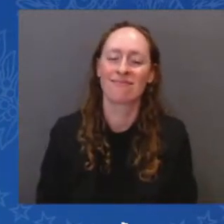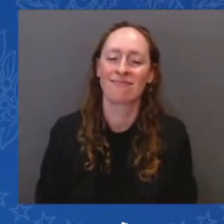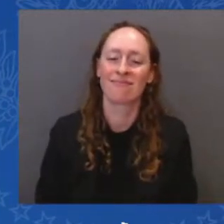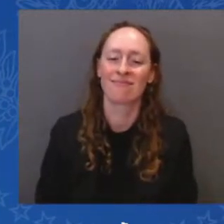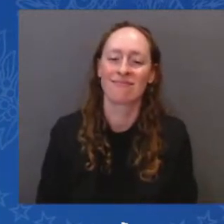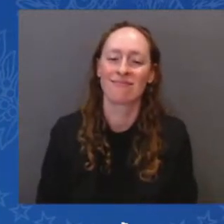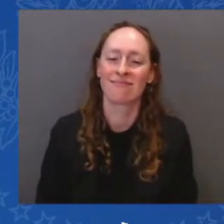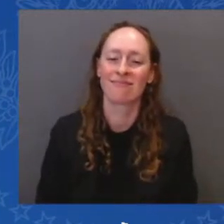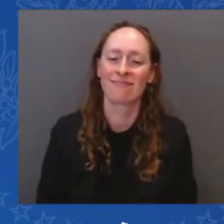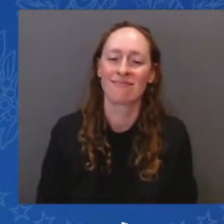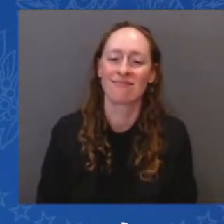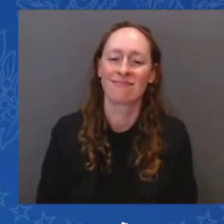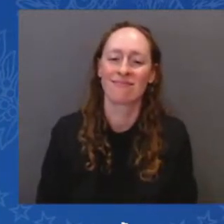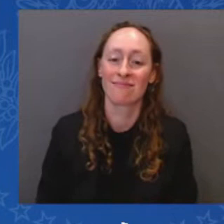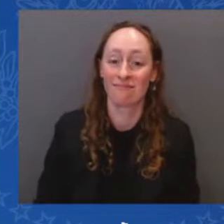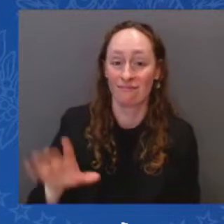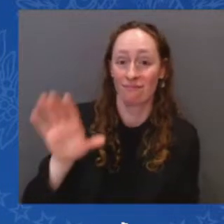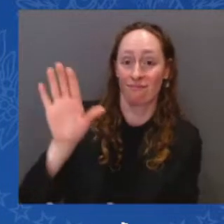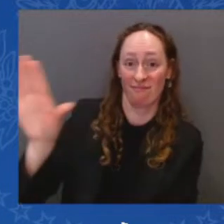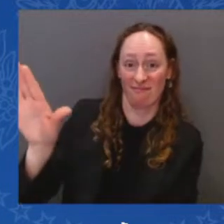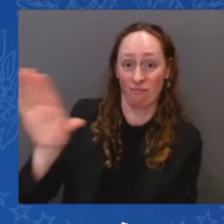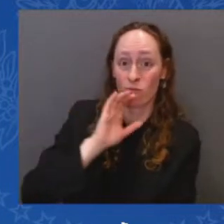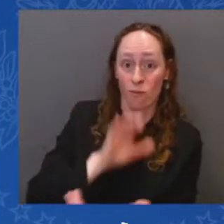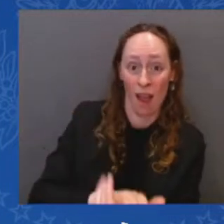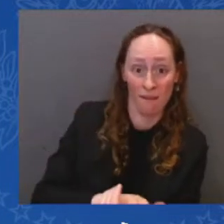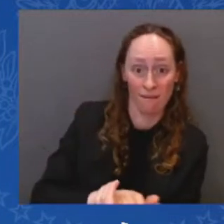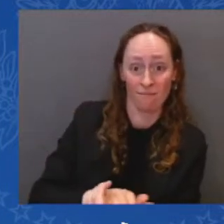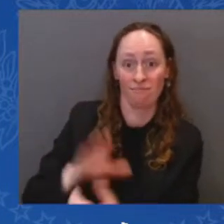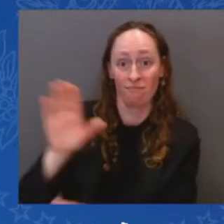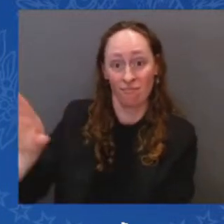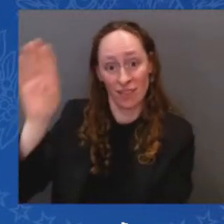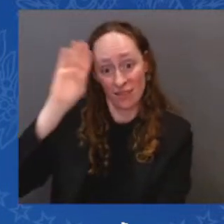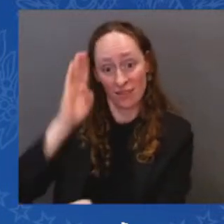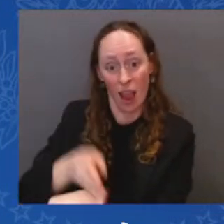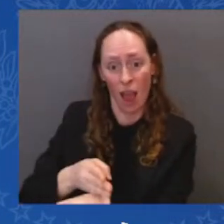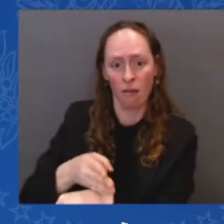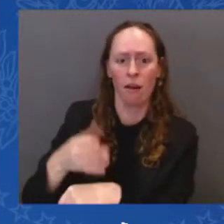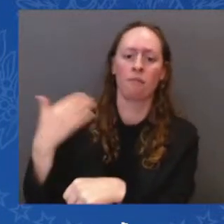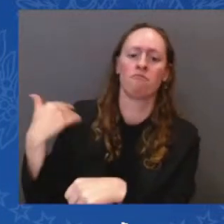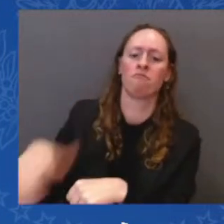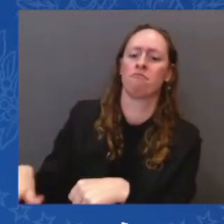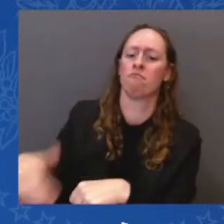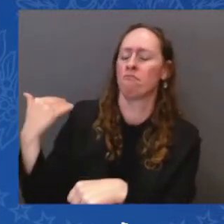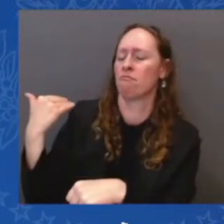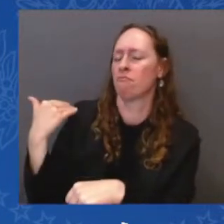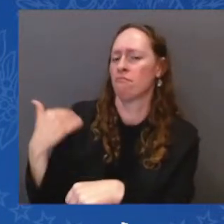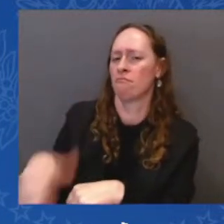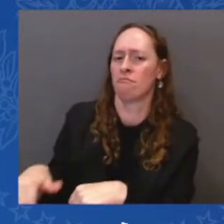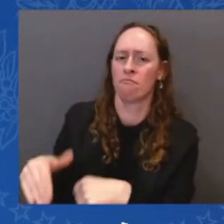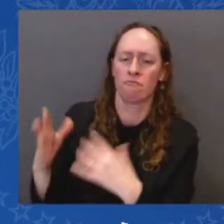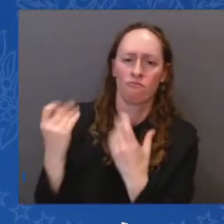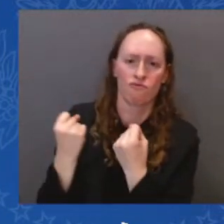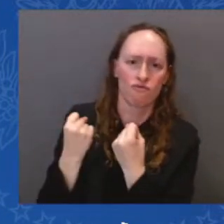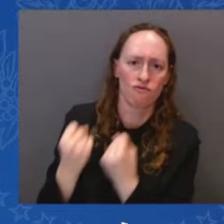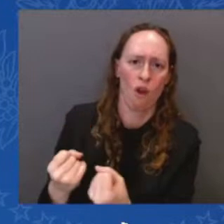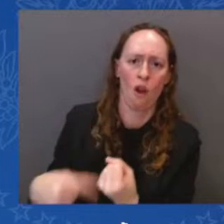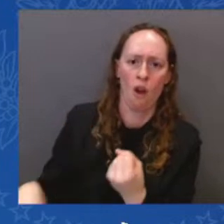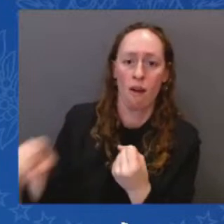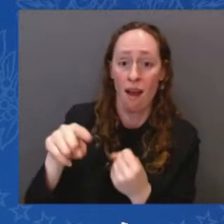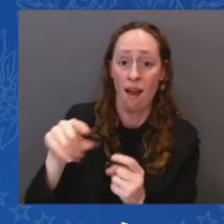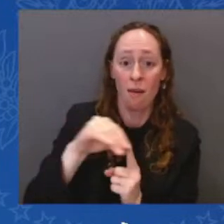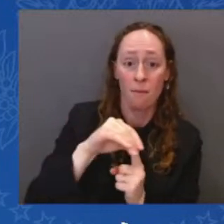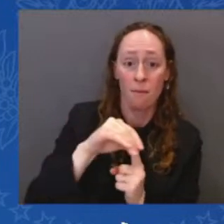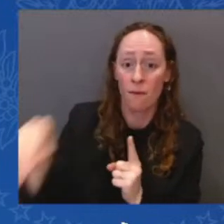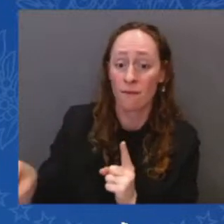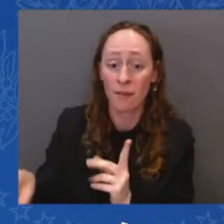Ross. Shireen has served right alongside CQ through 20 moves. She has helped shape